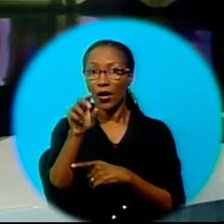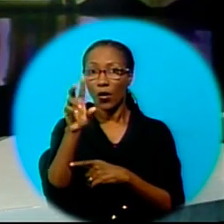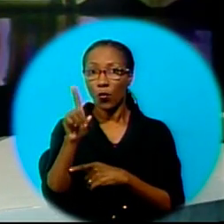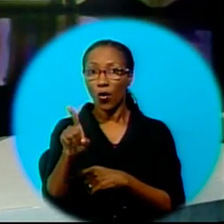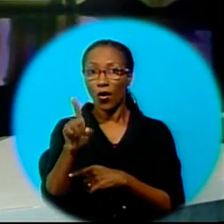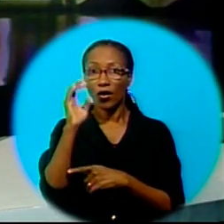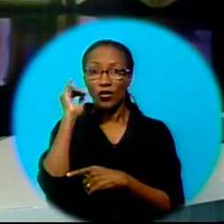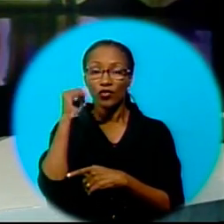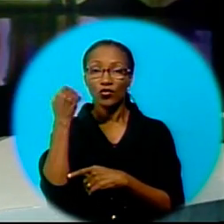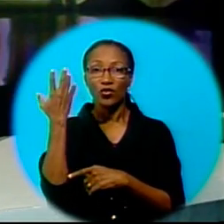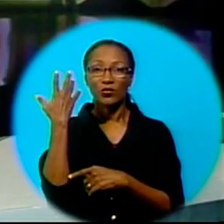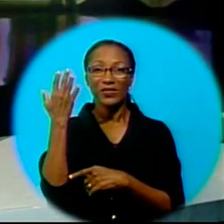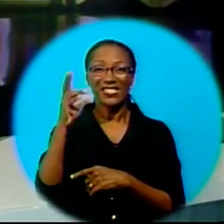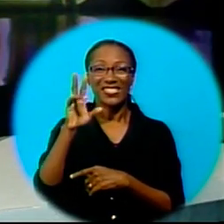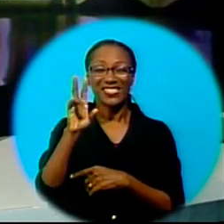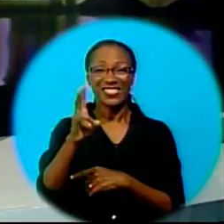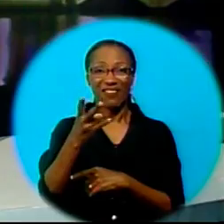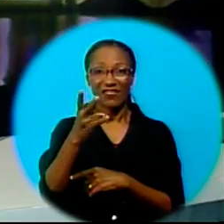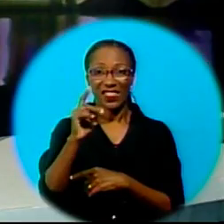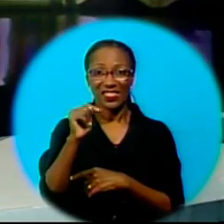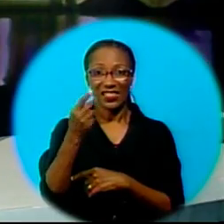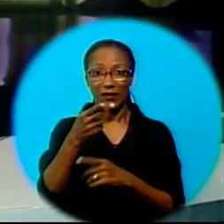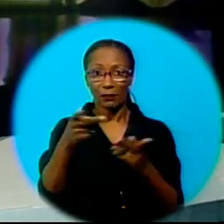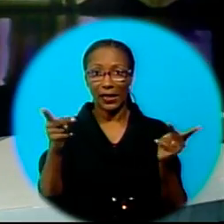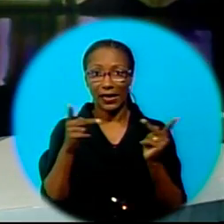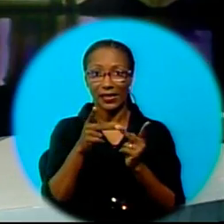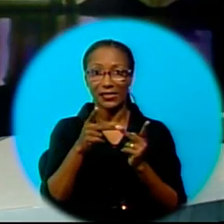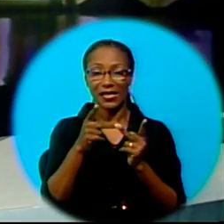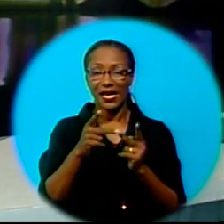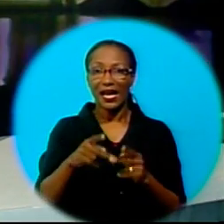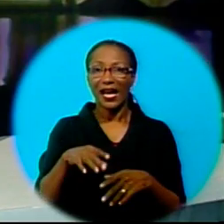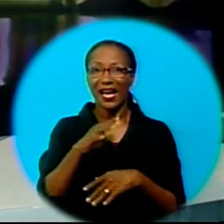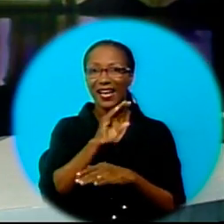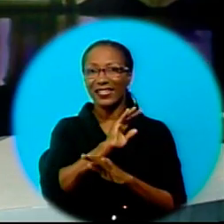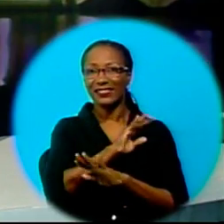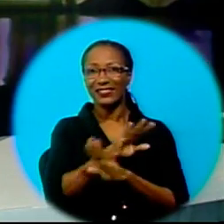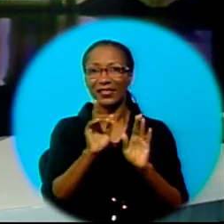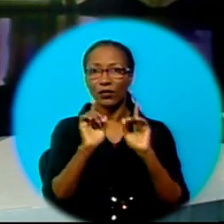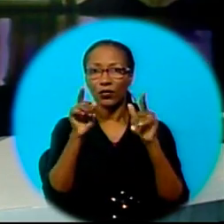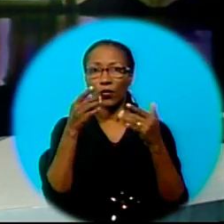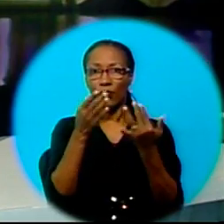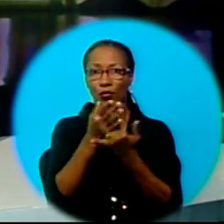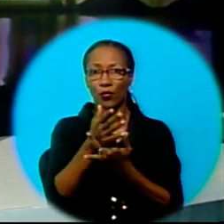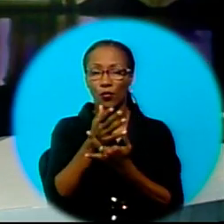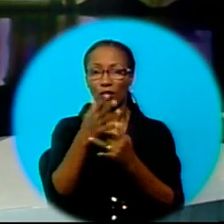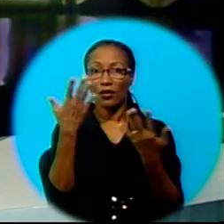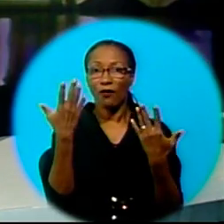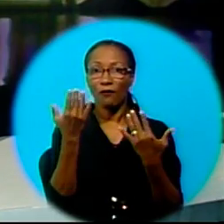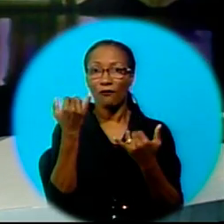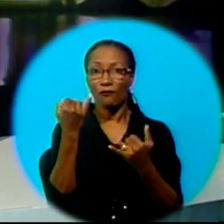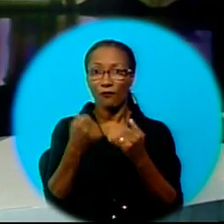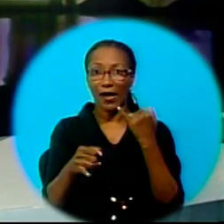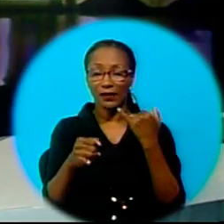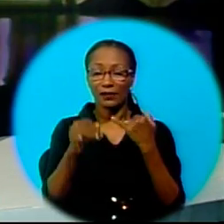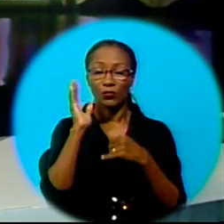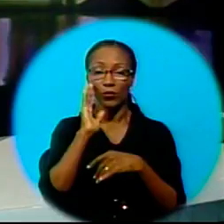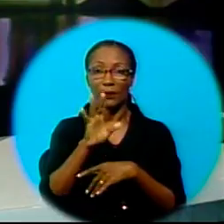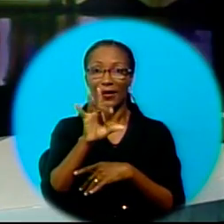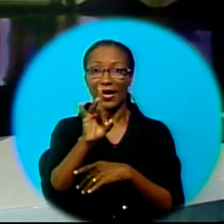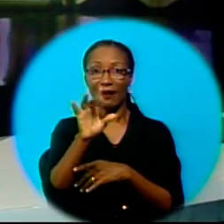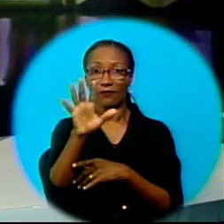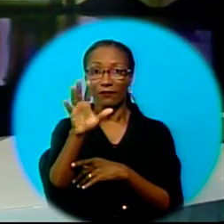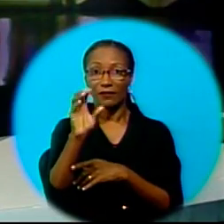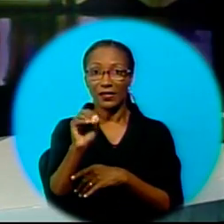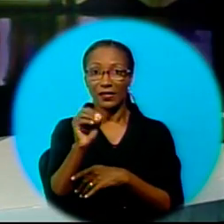her semi-final and missed out on qualification. The final will be at 8:50 tonight. And in the women's 800